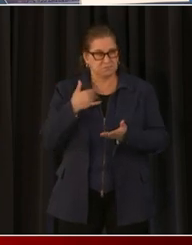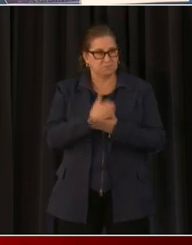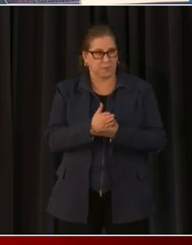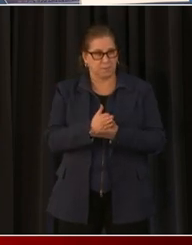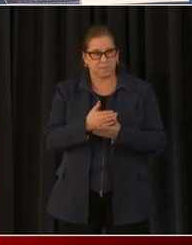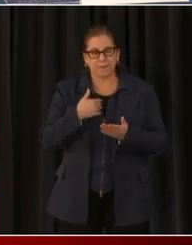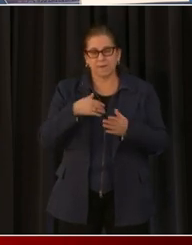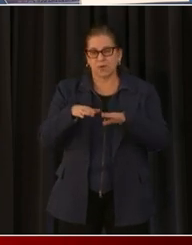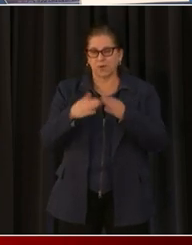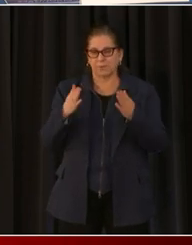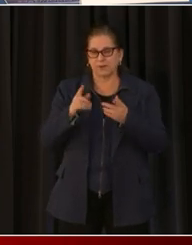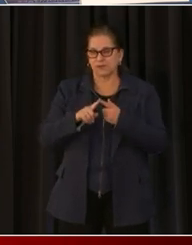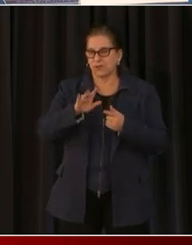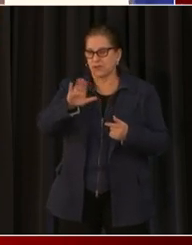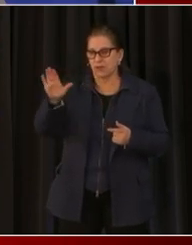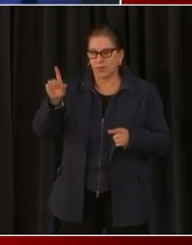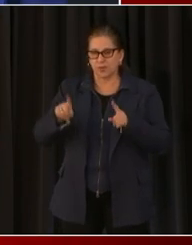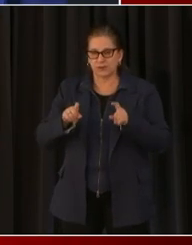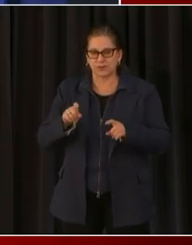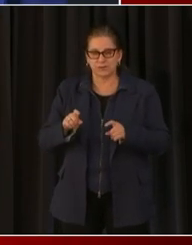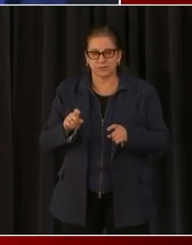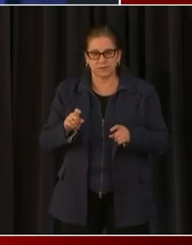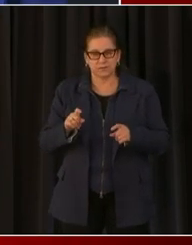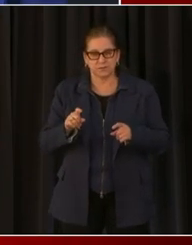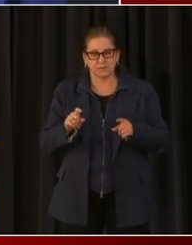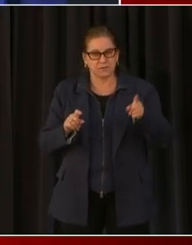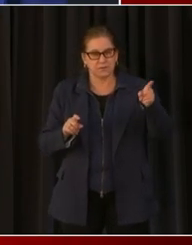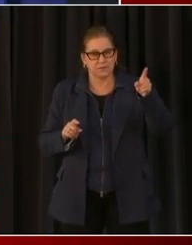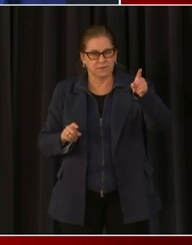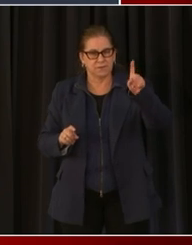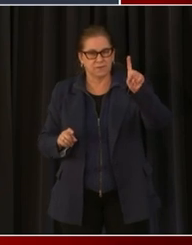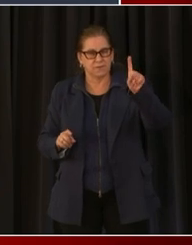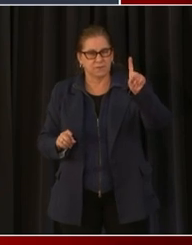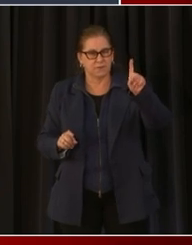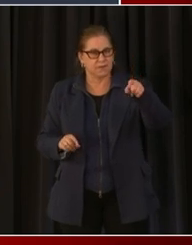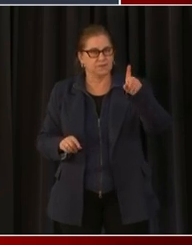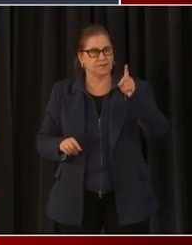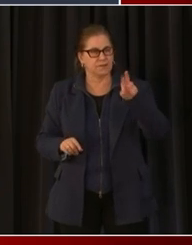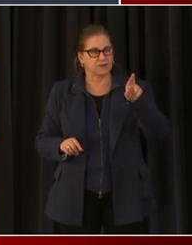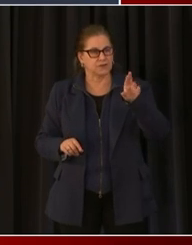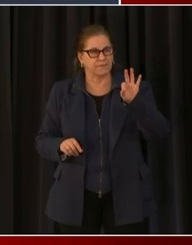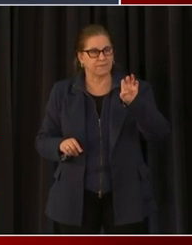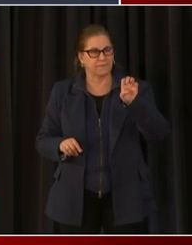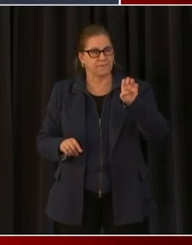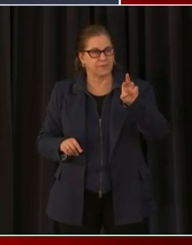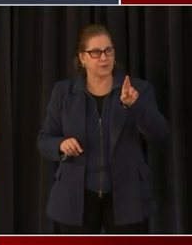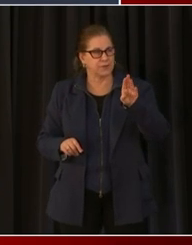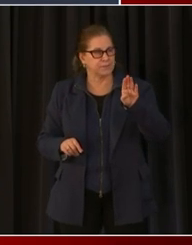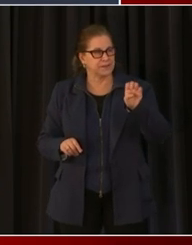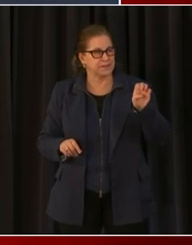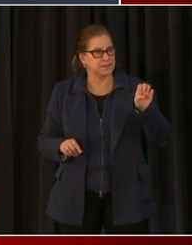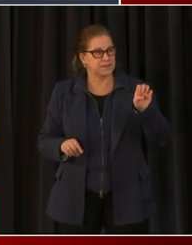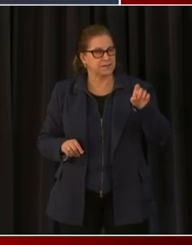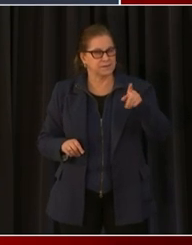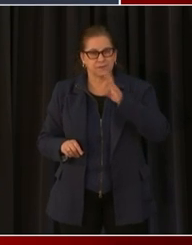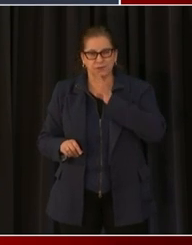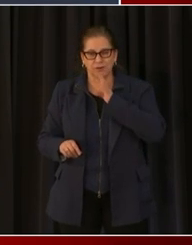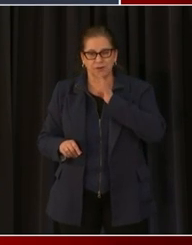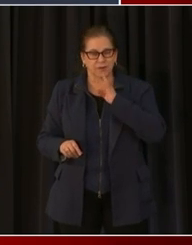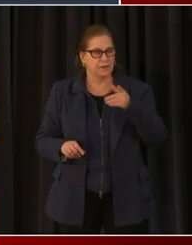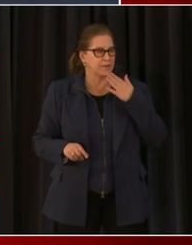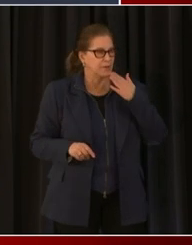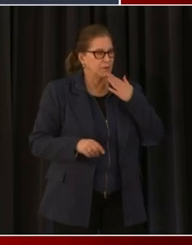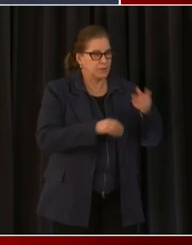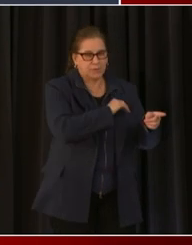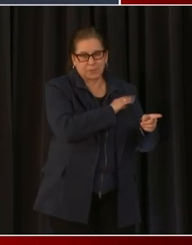Doc. Dr. Farabee? Thank you, Mayor Bowser. We are proud to begin the distribution